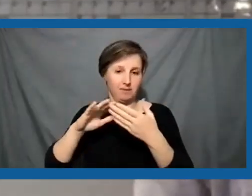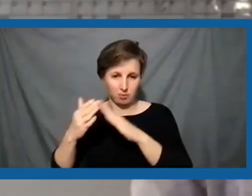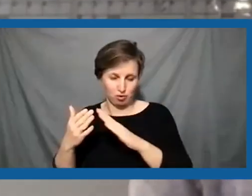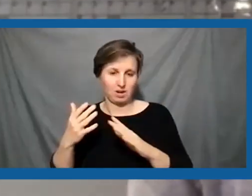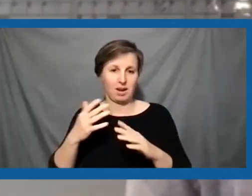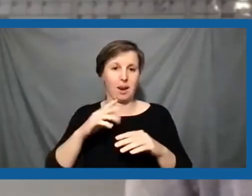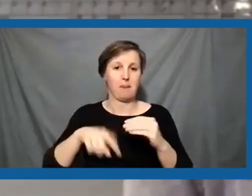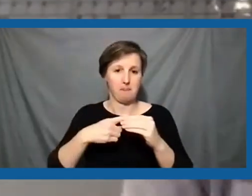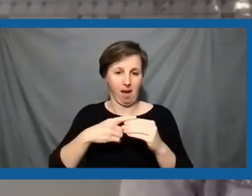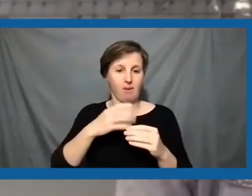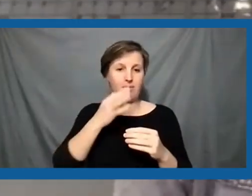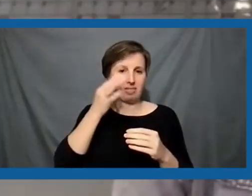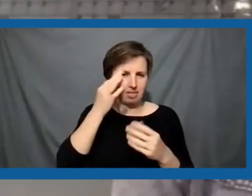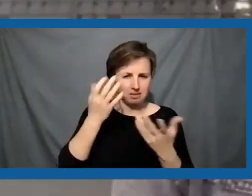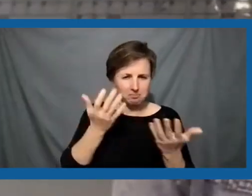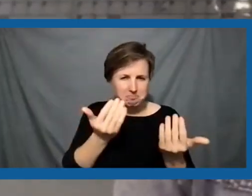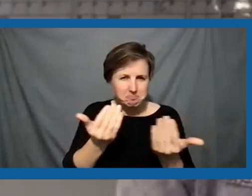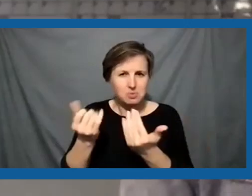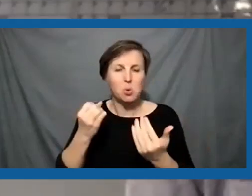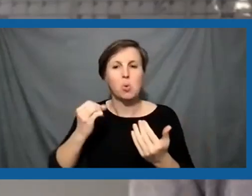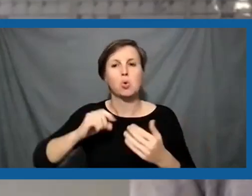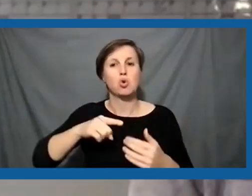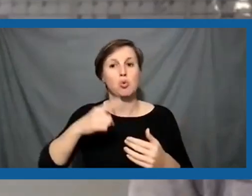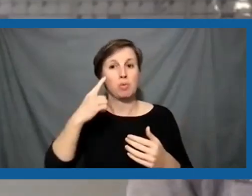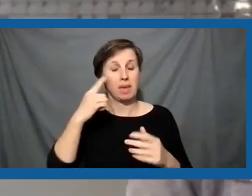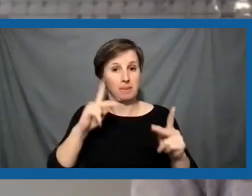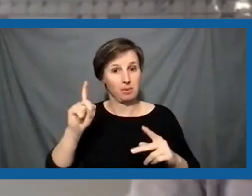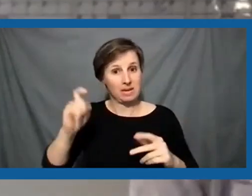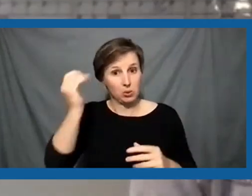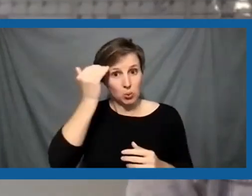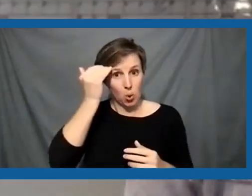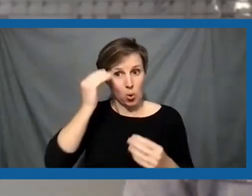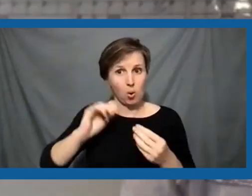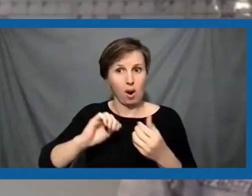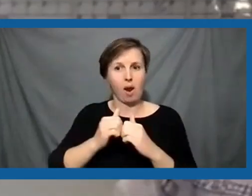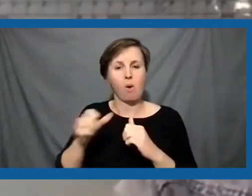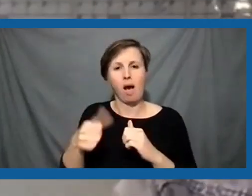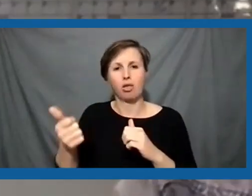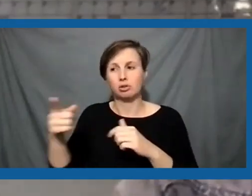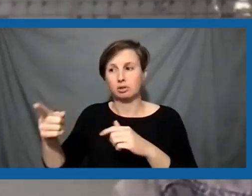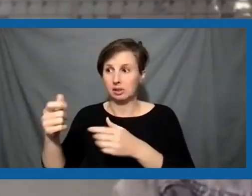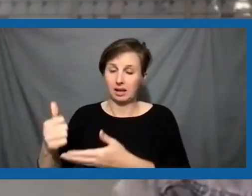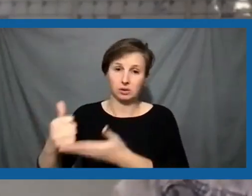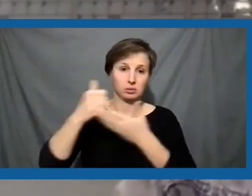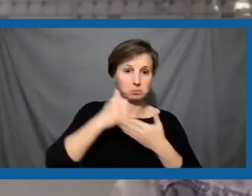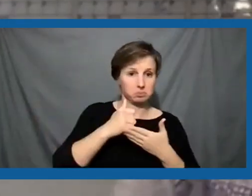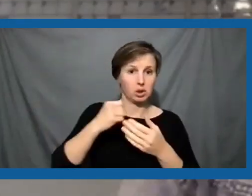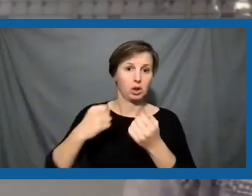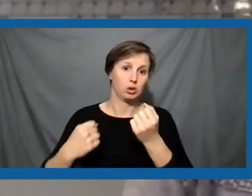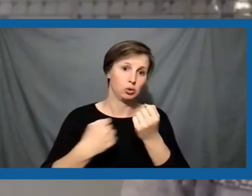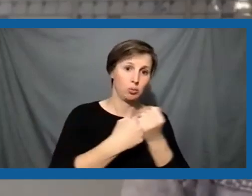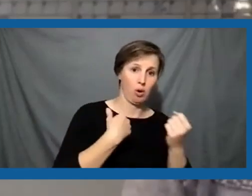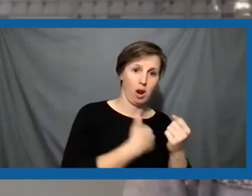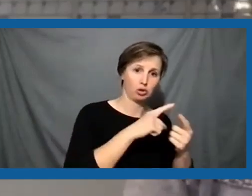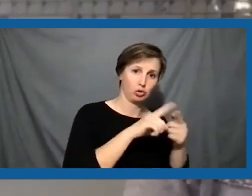So I wanted to know what you thought folks need to know about how others can support Native communities to